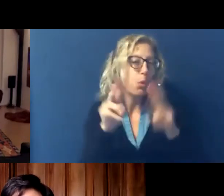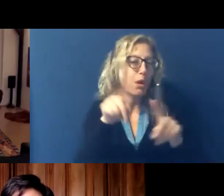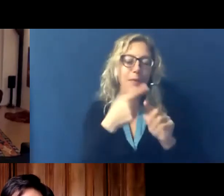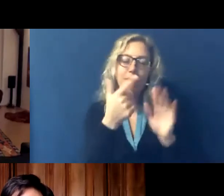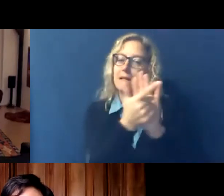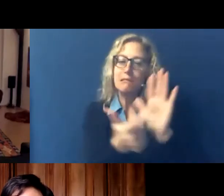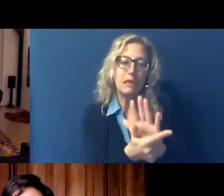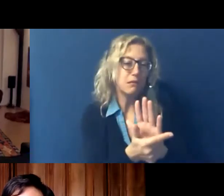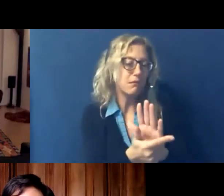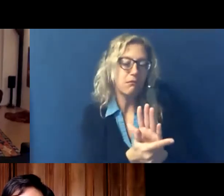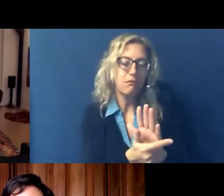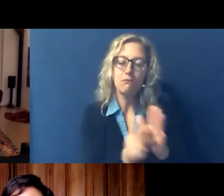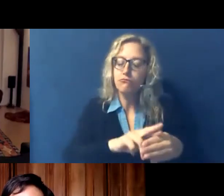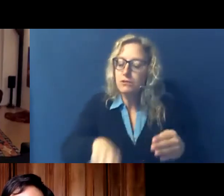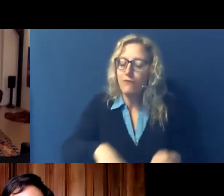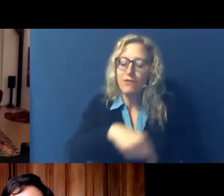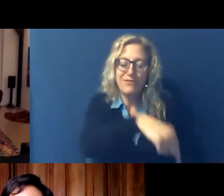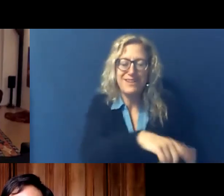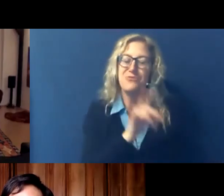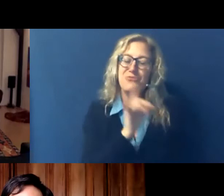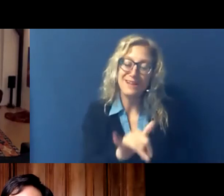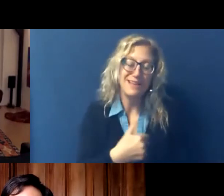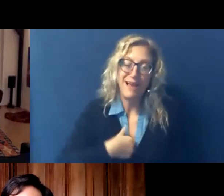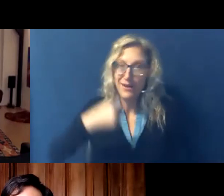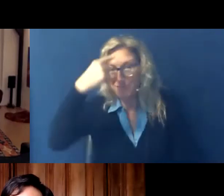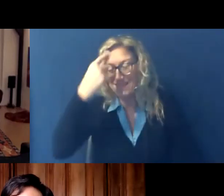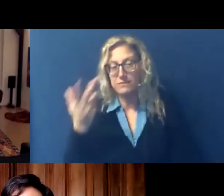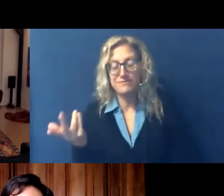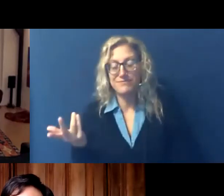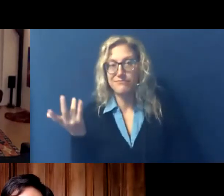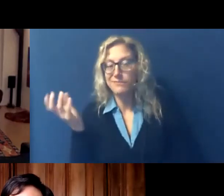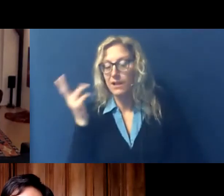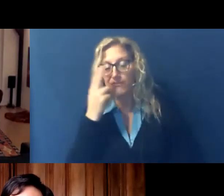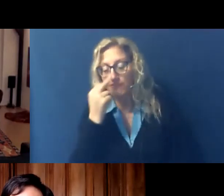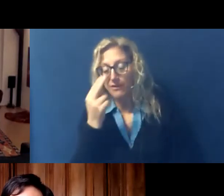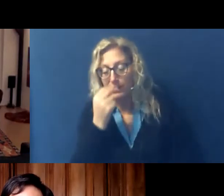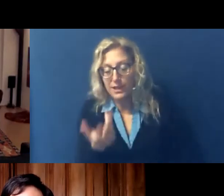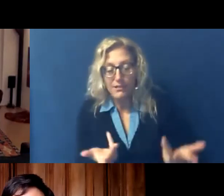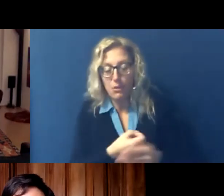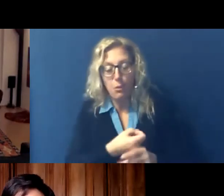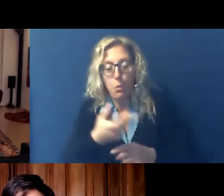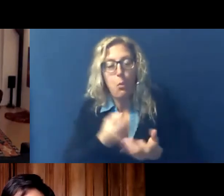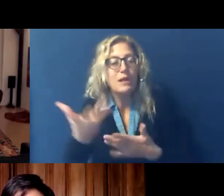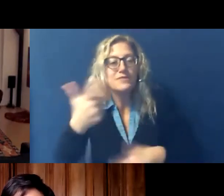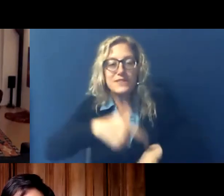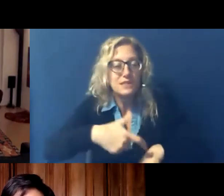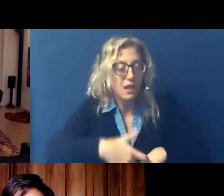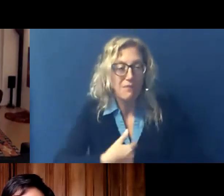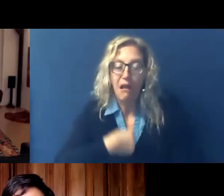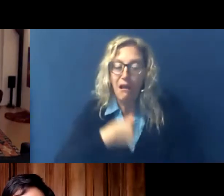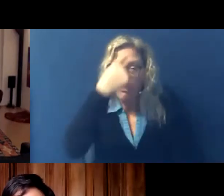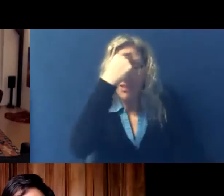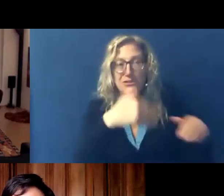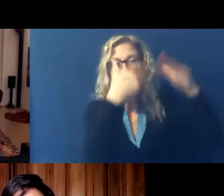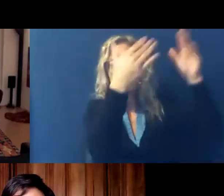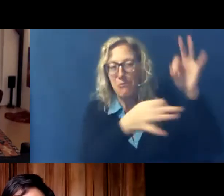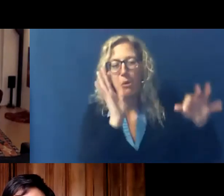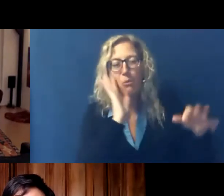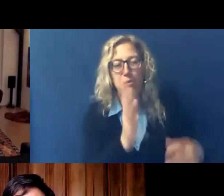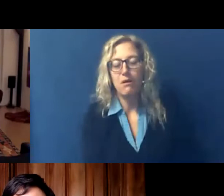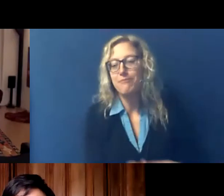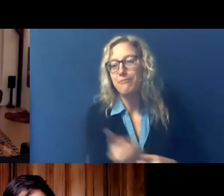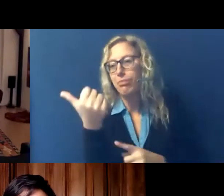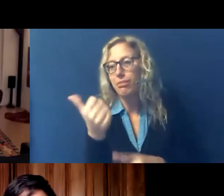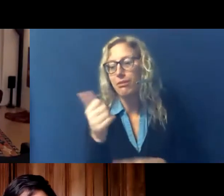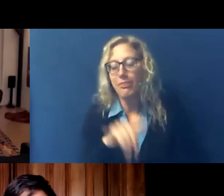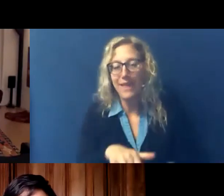this case. It's really laughable, both factually and legally, and I expect the Supreme Court to dispose of this case really quickly.